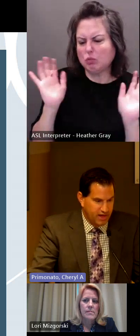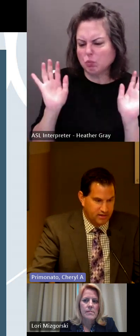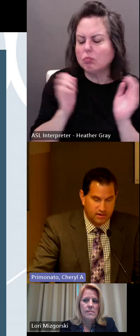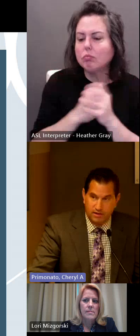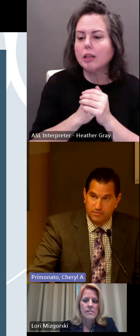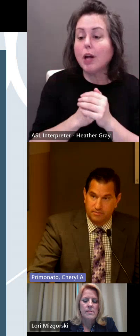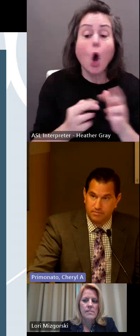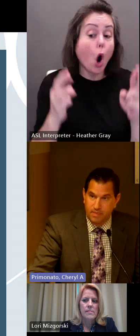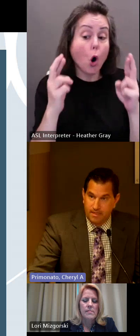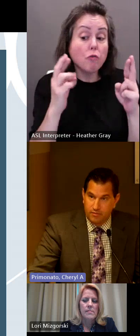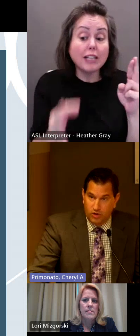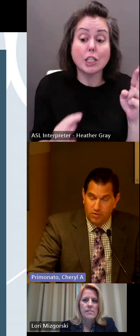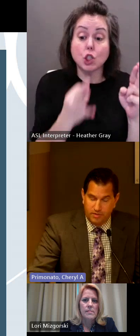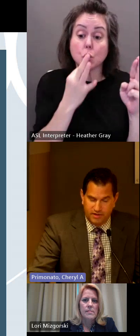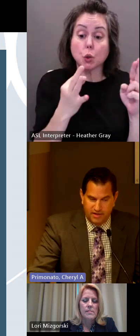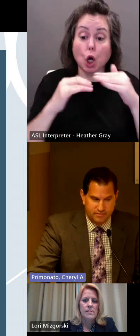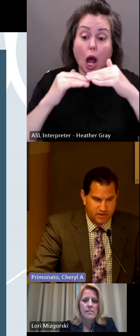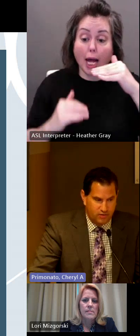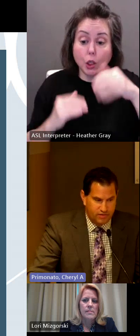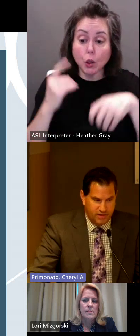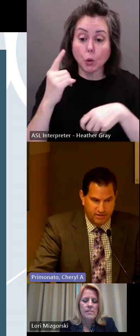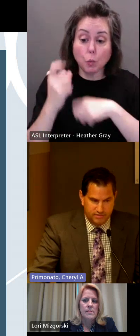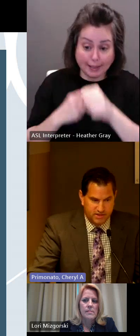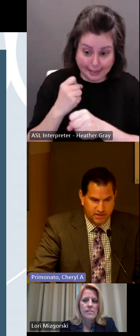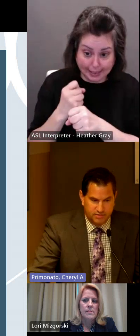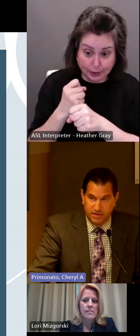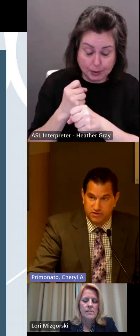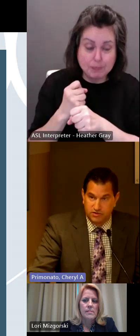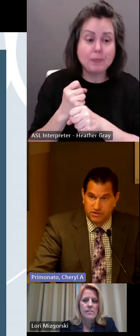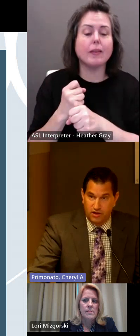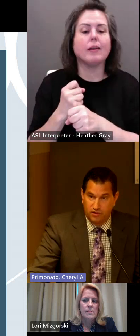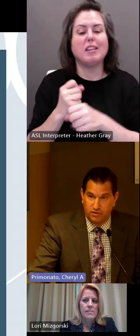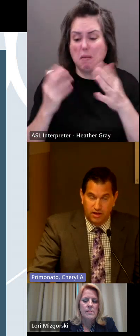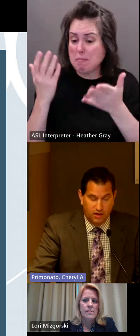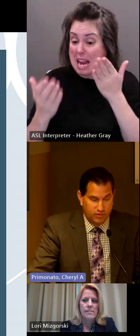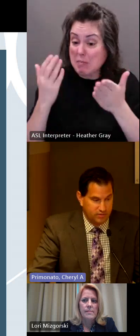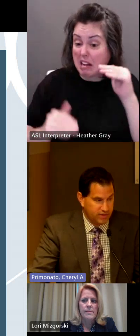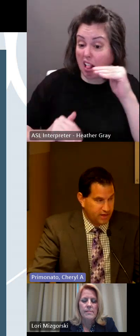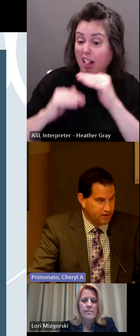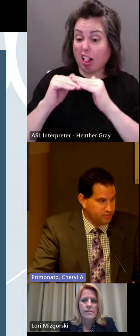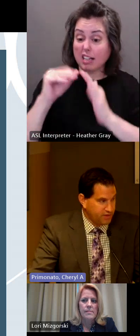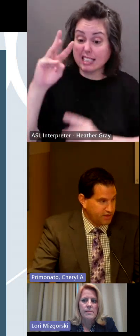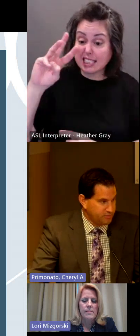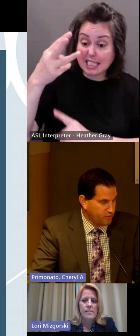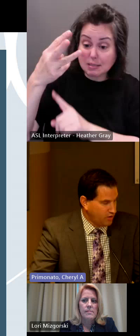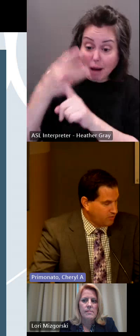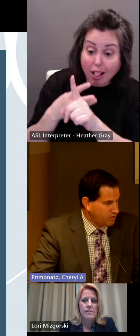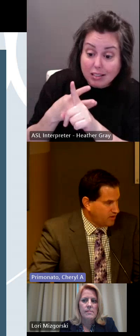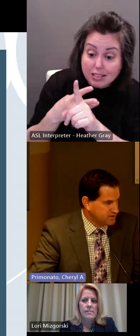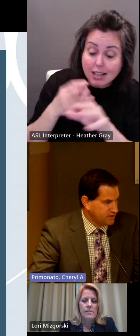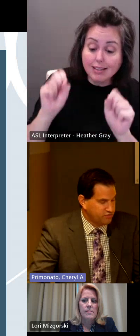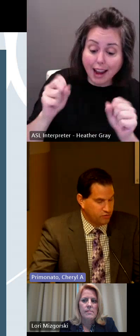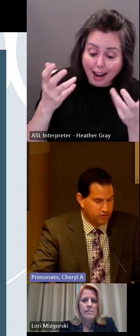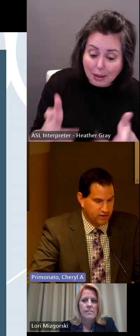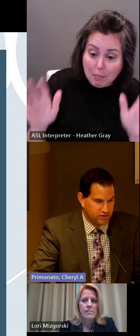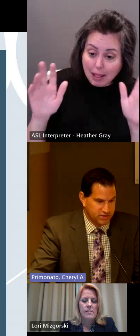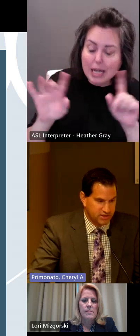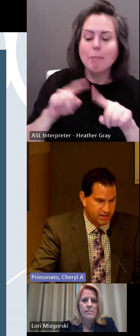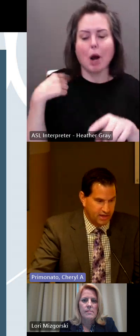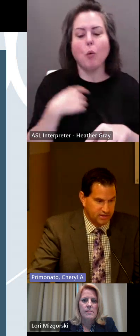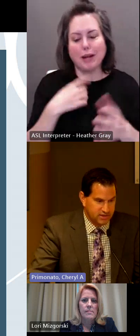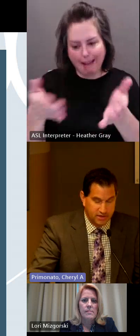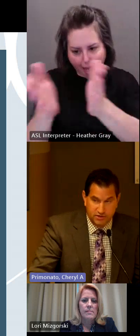sooner than that. We're hoping that within 6 months or so we can complete it, but we are requesting a full